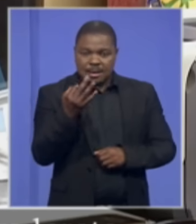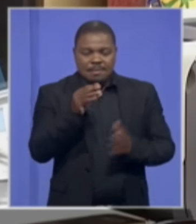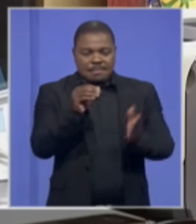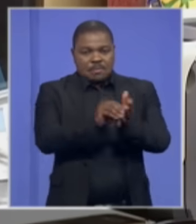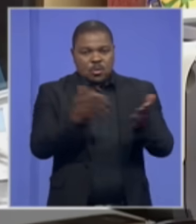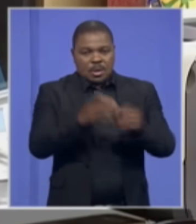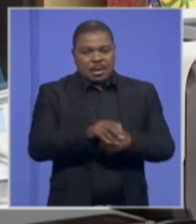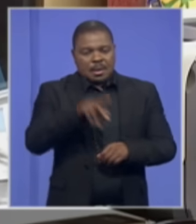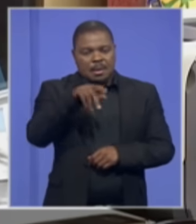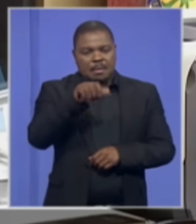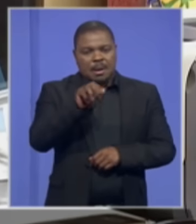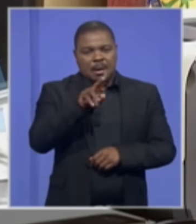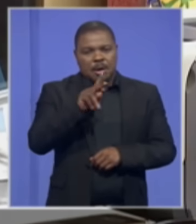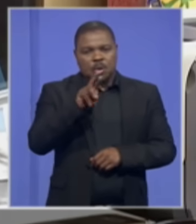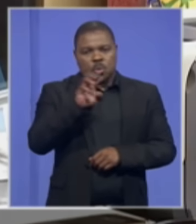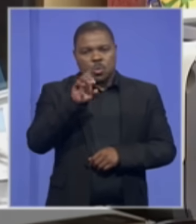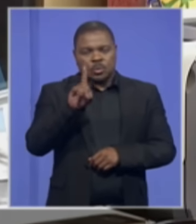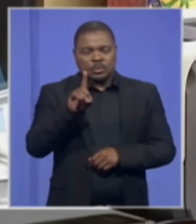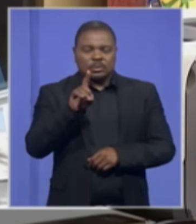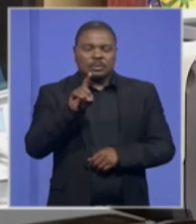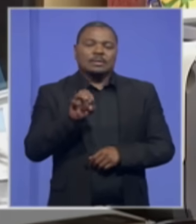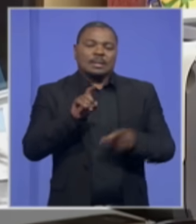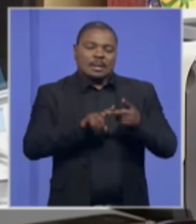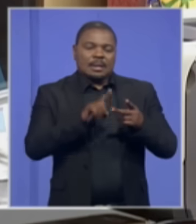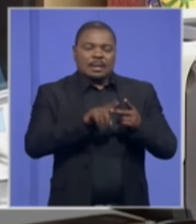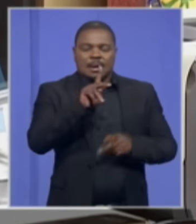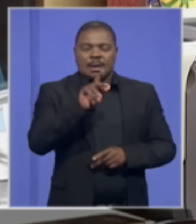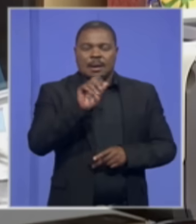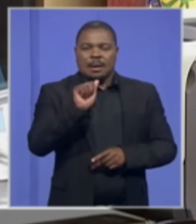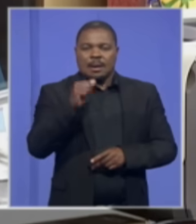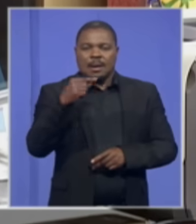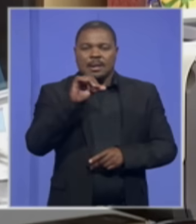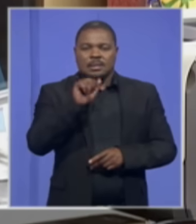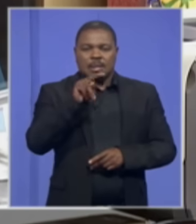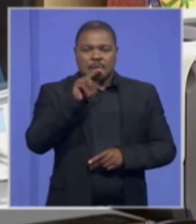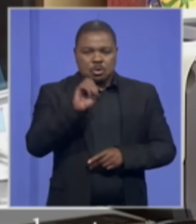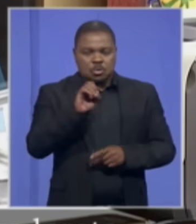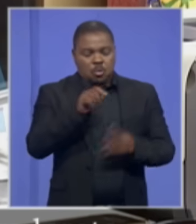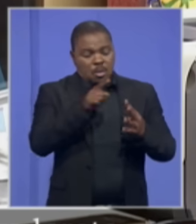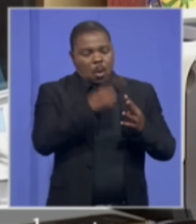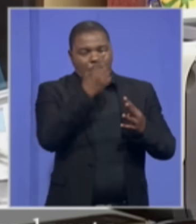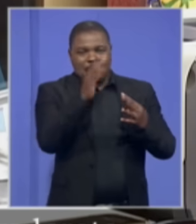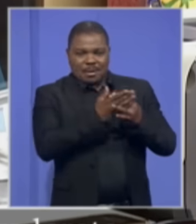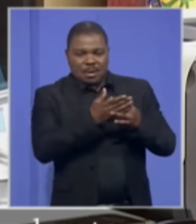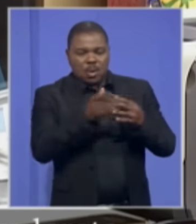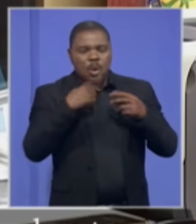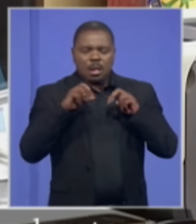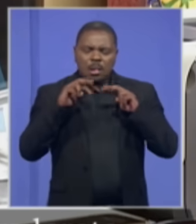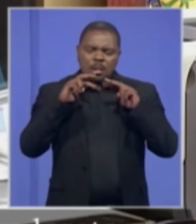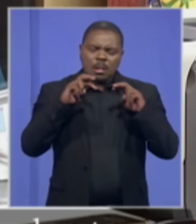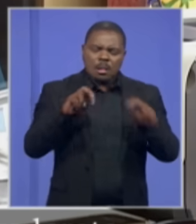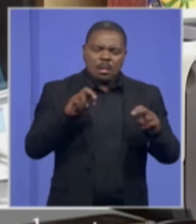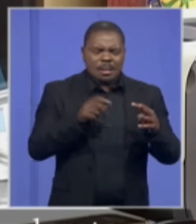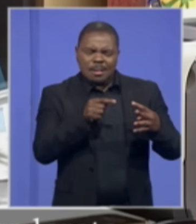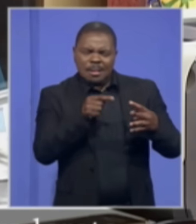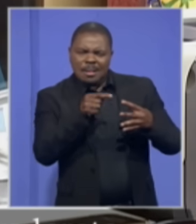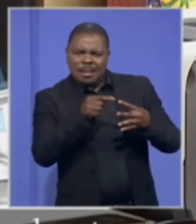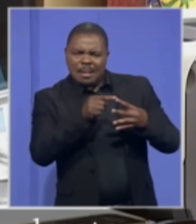ya Park Road ile ngwe police station ya Kagisano. Empa ka mora ho etsa diphuputso tsa sethatong ho ena ya